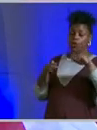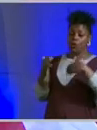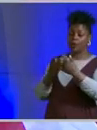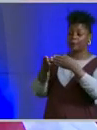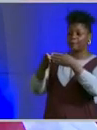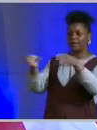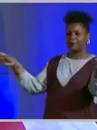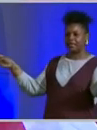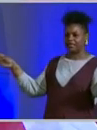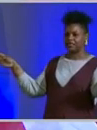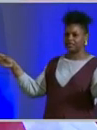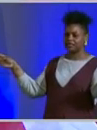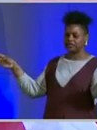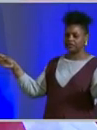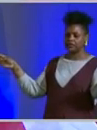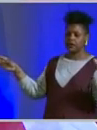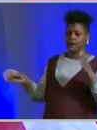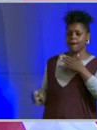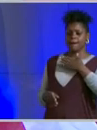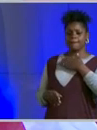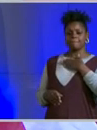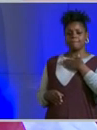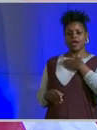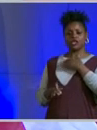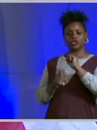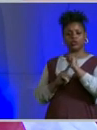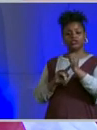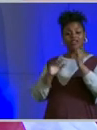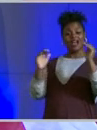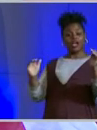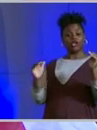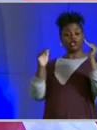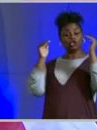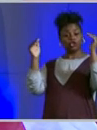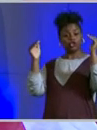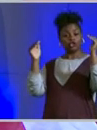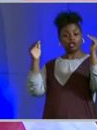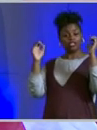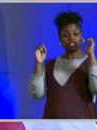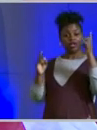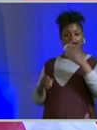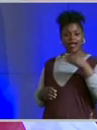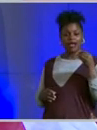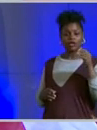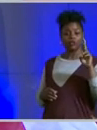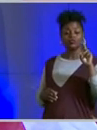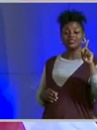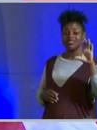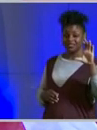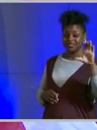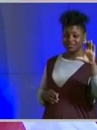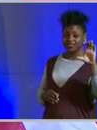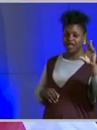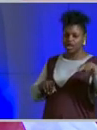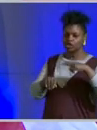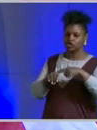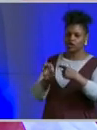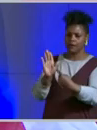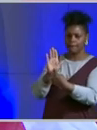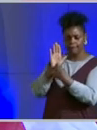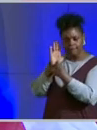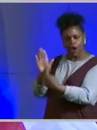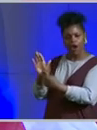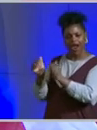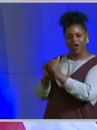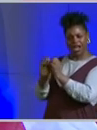case, higher education, and to continue to develop UDC as a national model for what education ought to be at